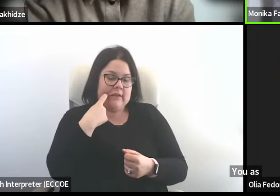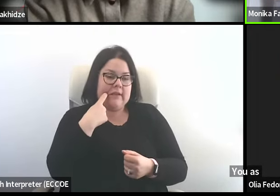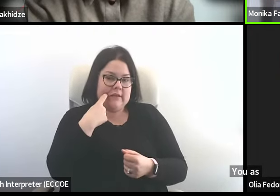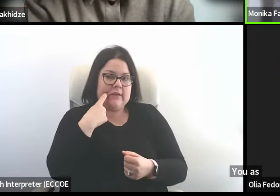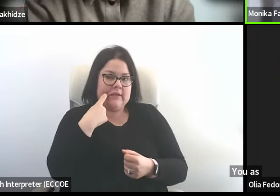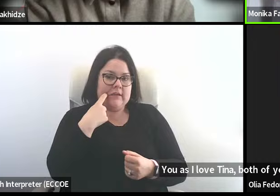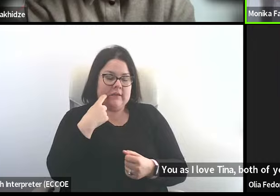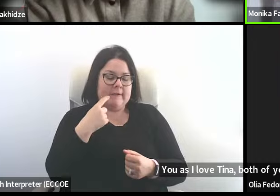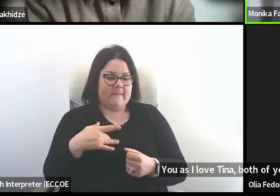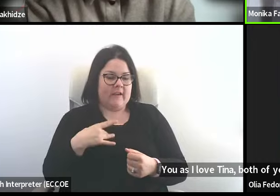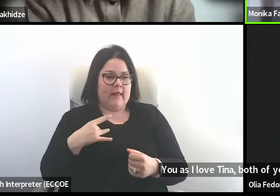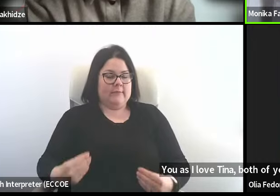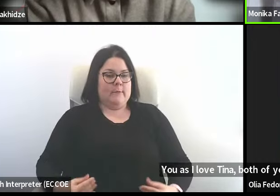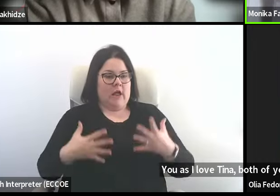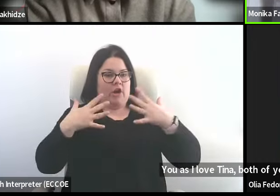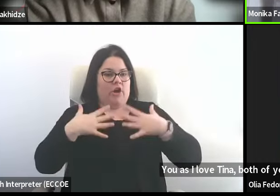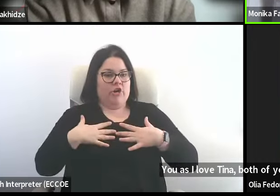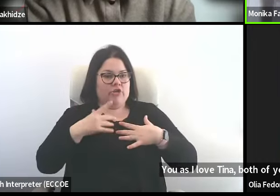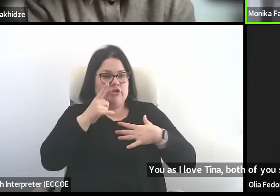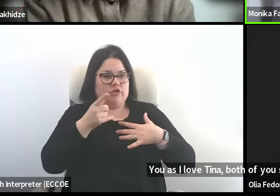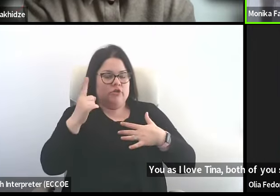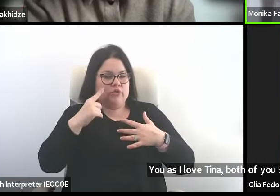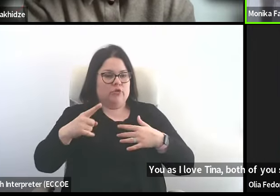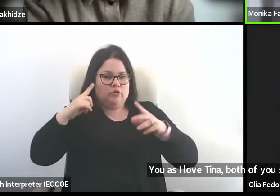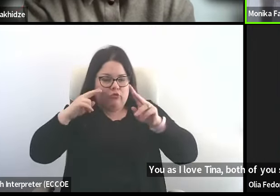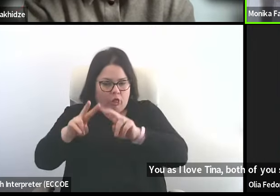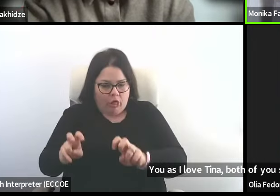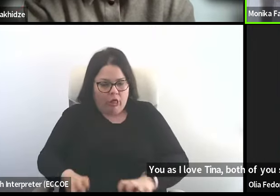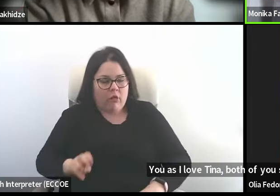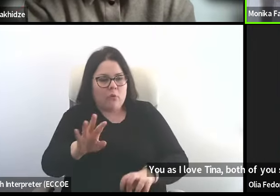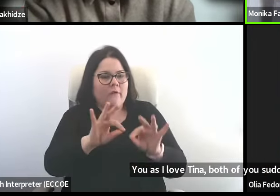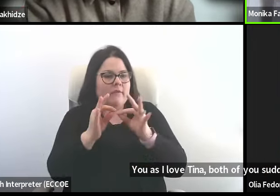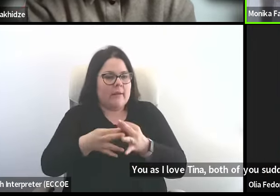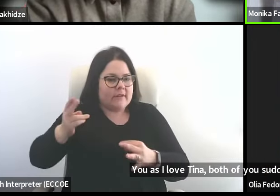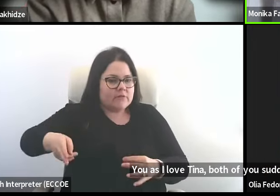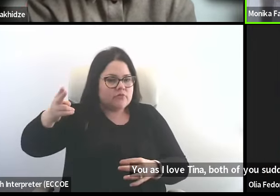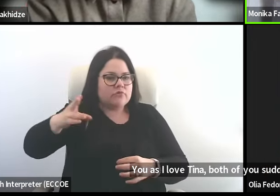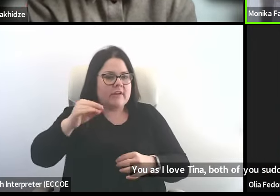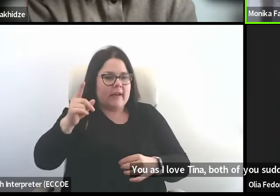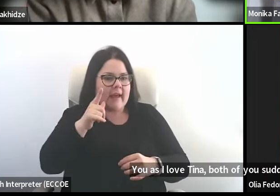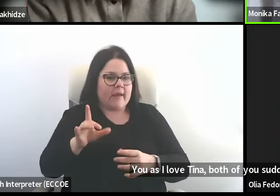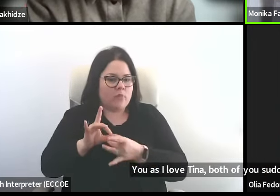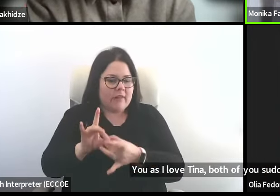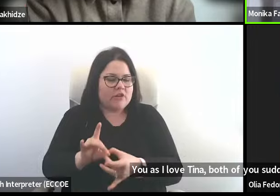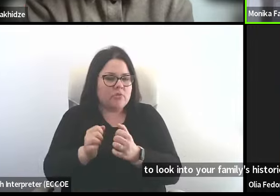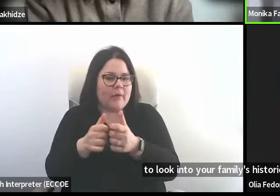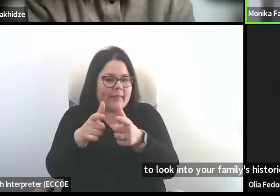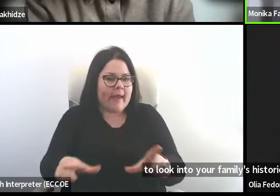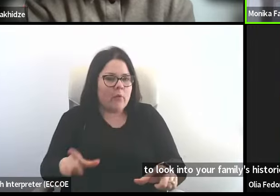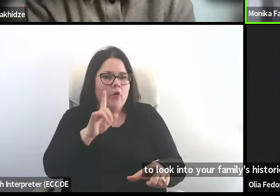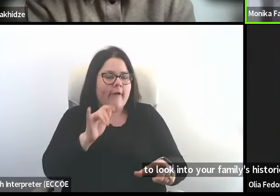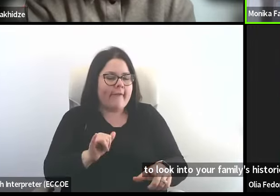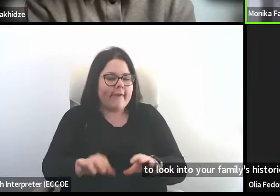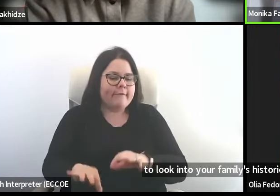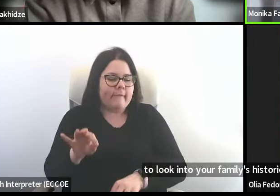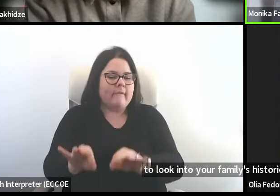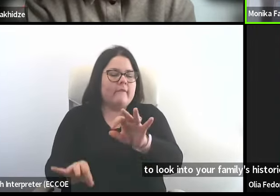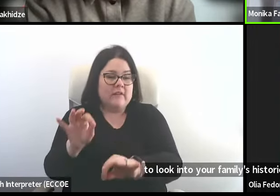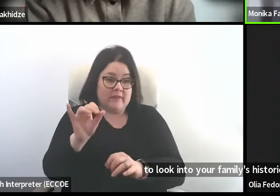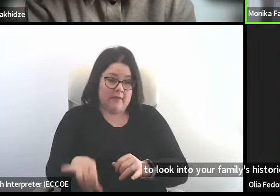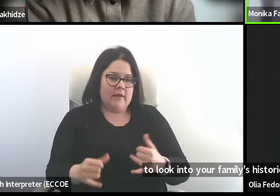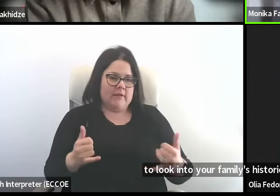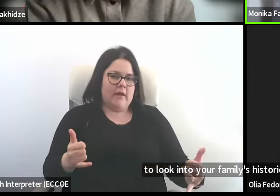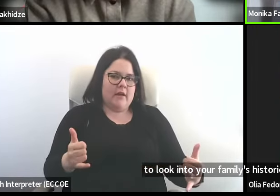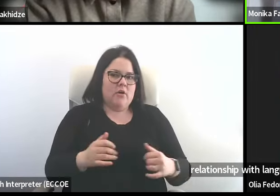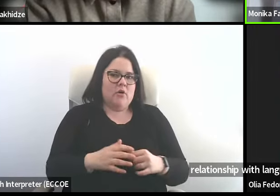were inspired to look into your family's histories and into your relationship with language. And this is